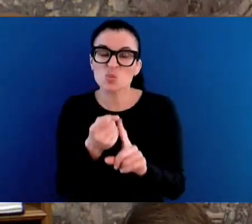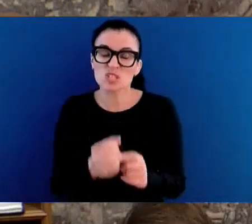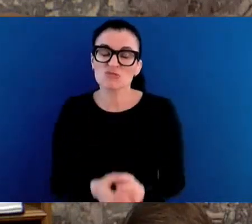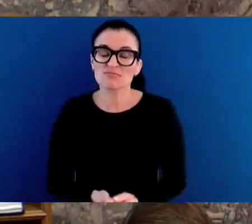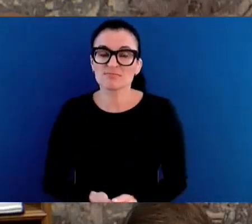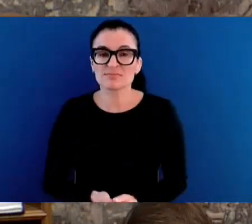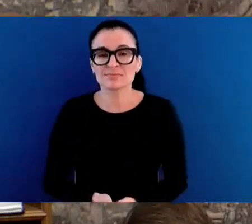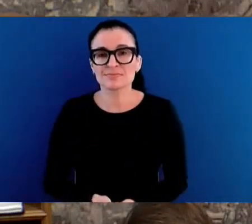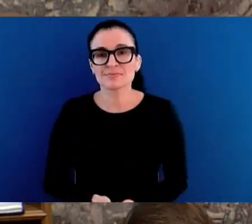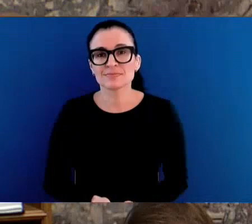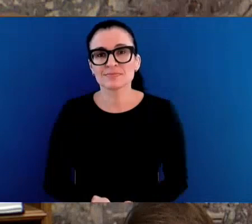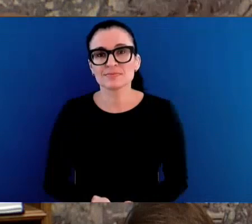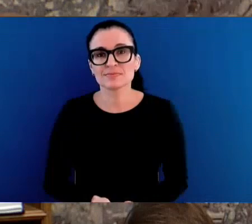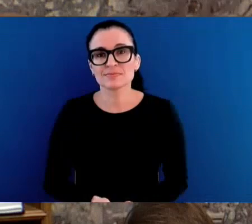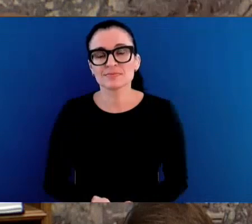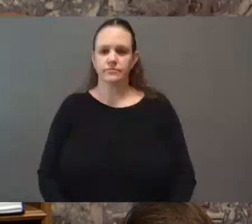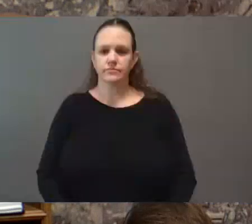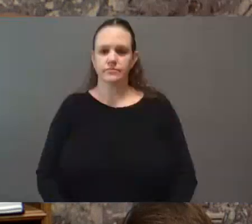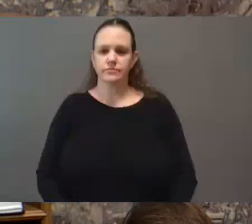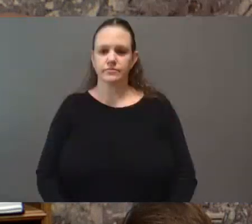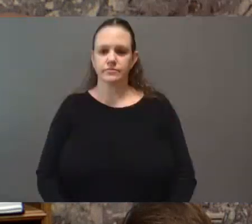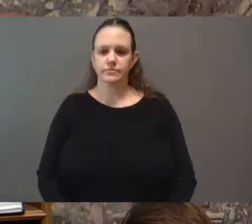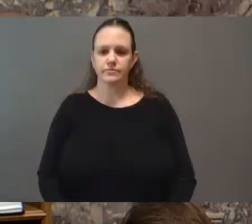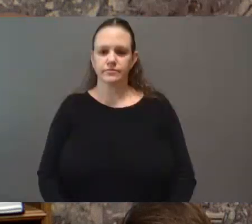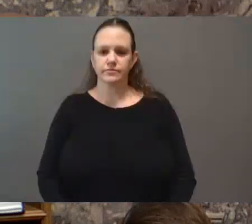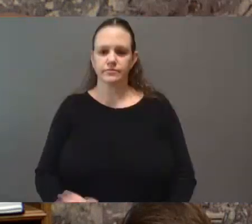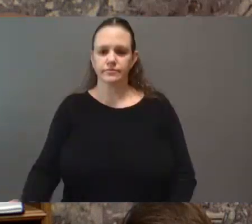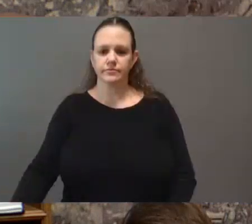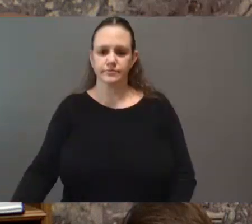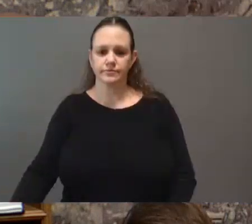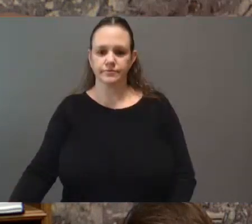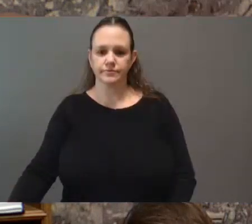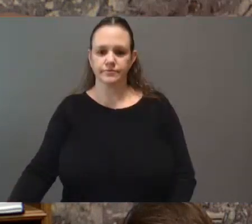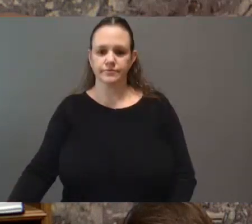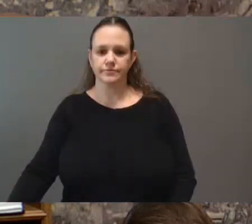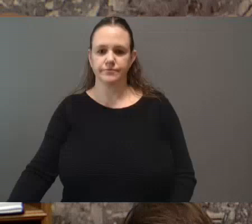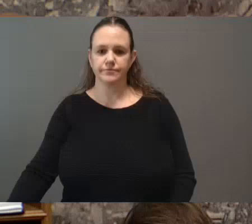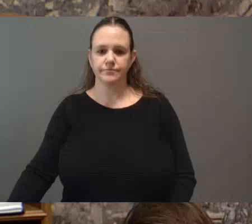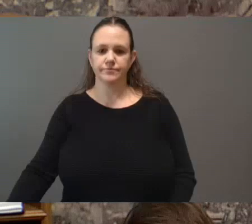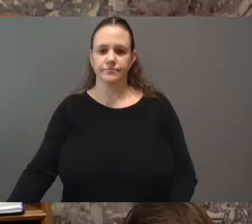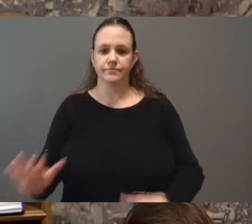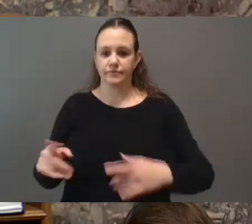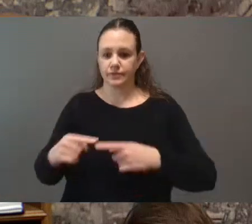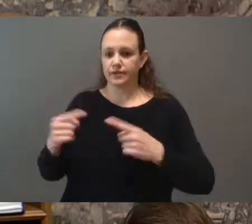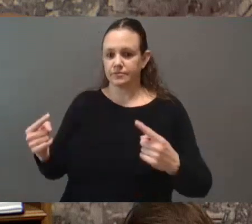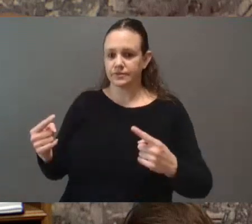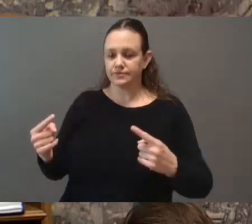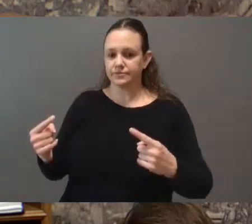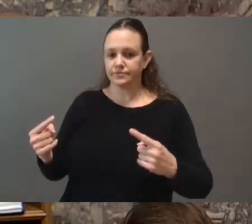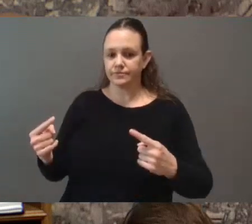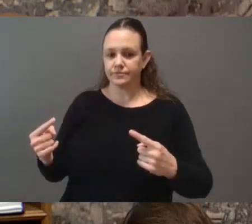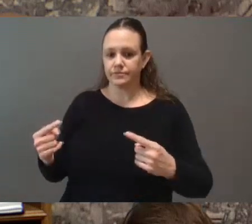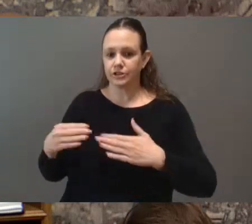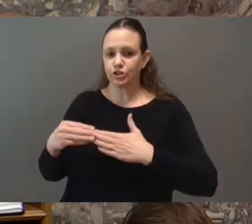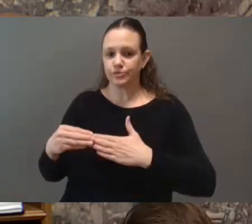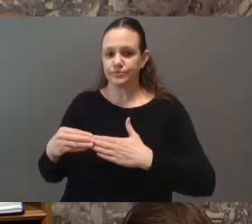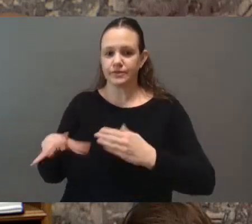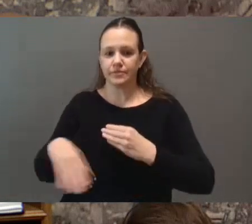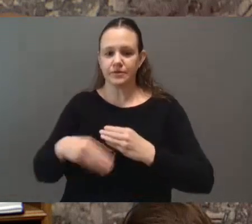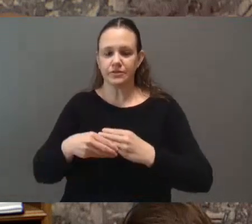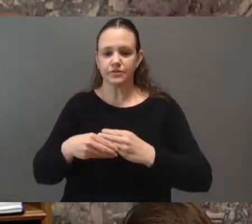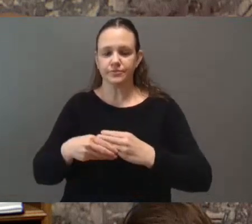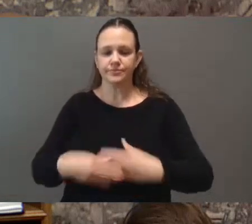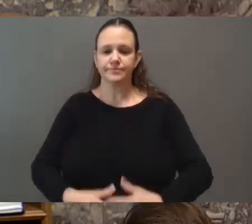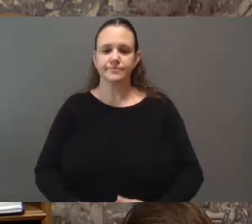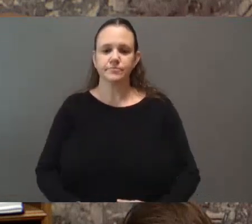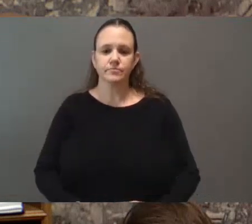know that I speak for all parents that are concerned that more words are not going to be enough.